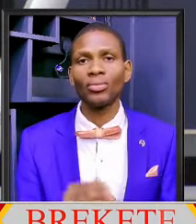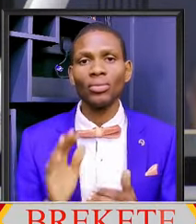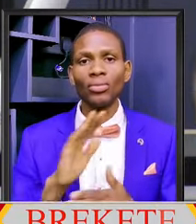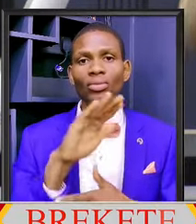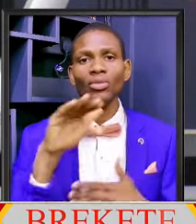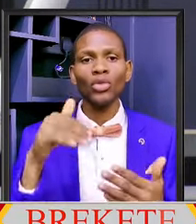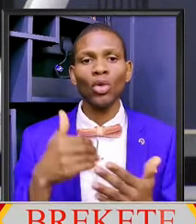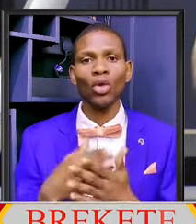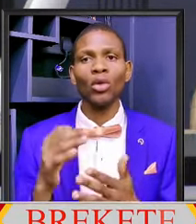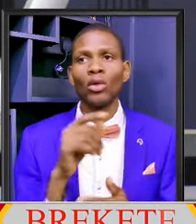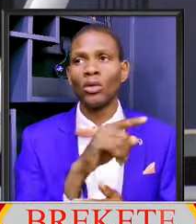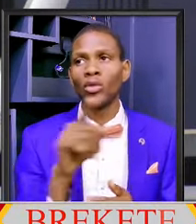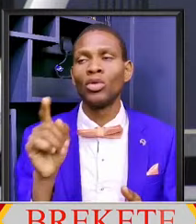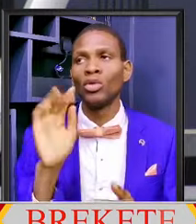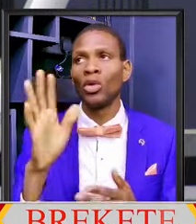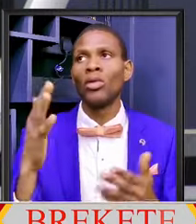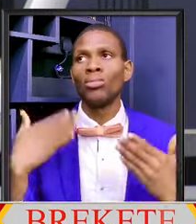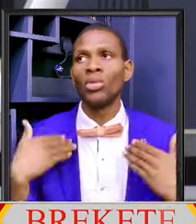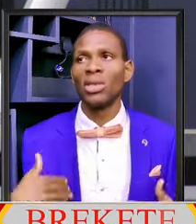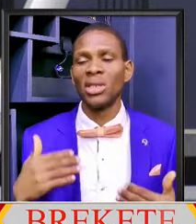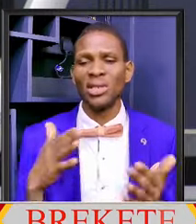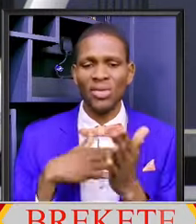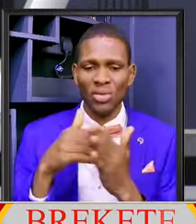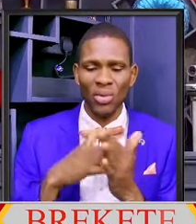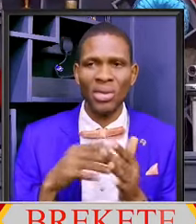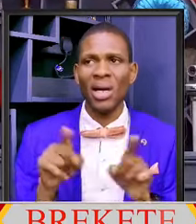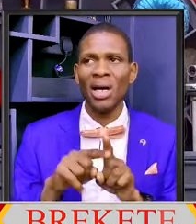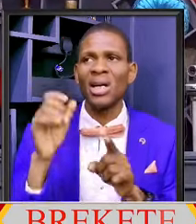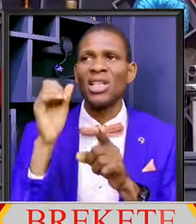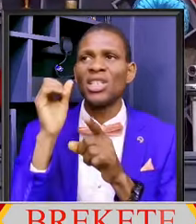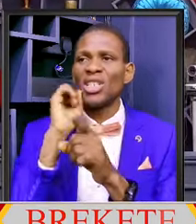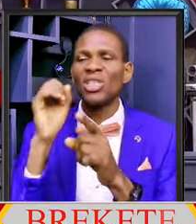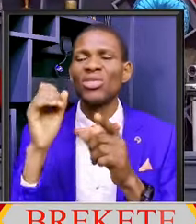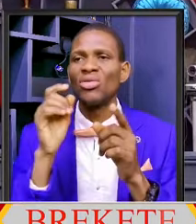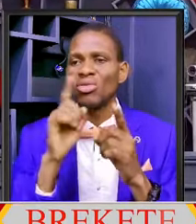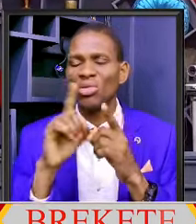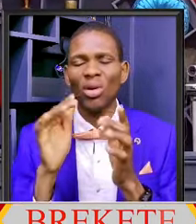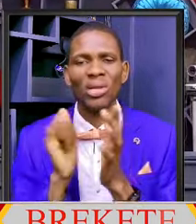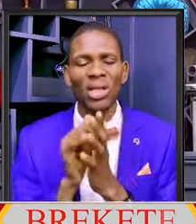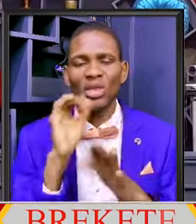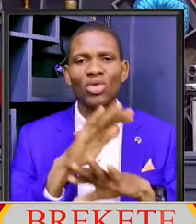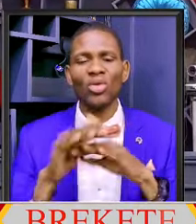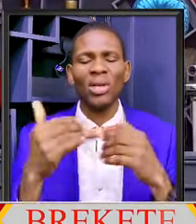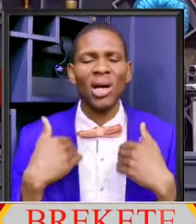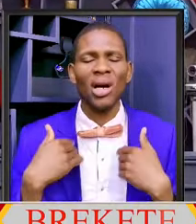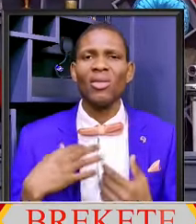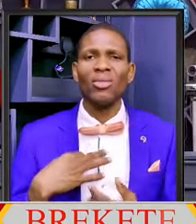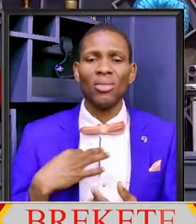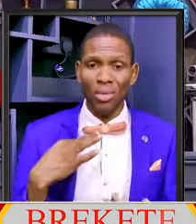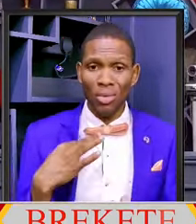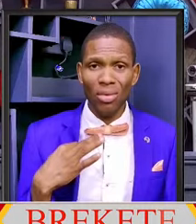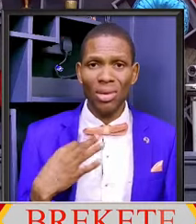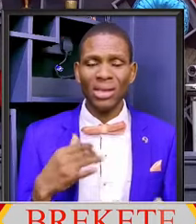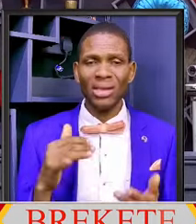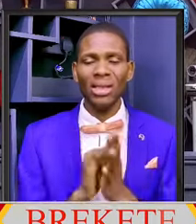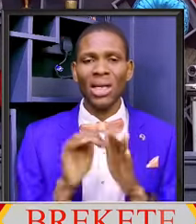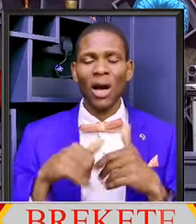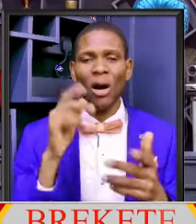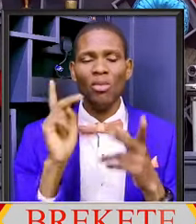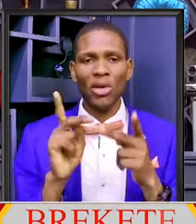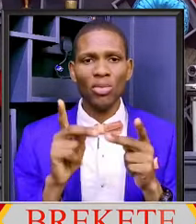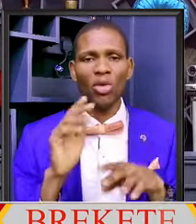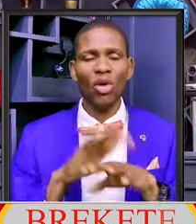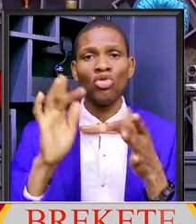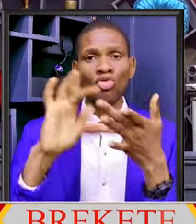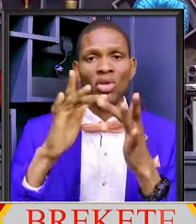All of you una body weak. As she talked that thing. Abi you know touch una. And as so people wait there for social media, the